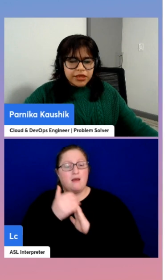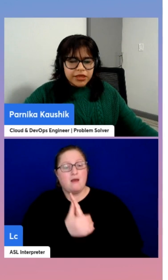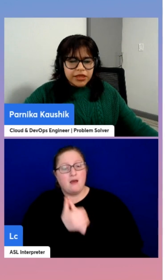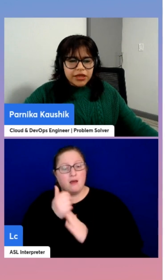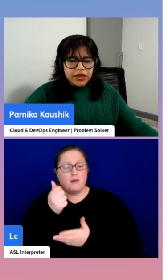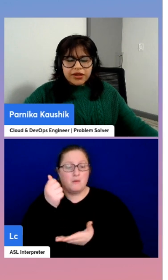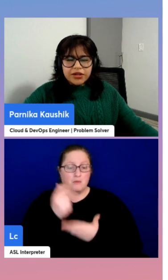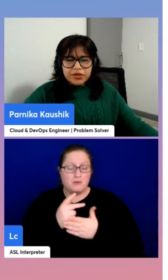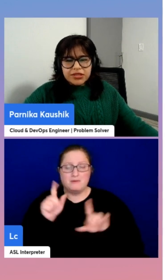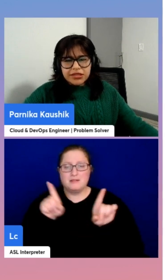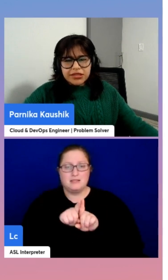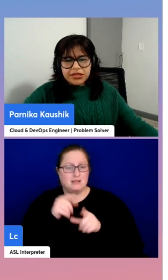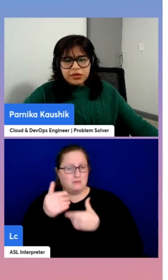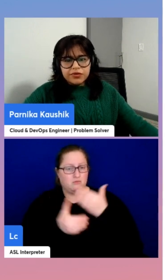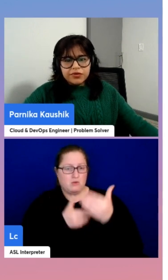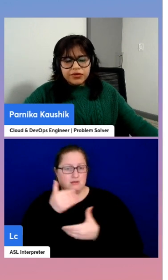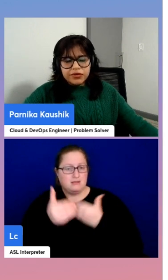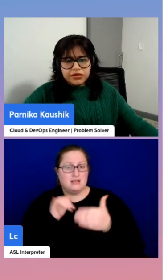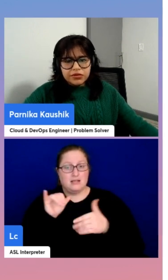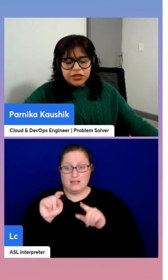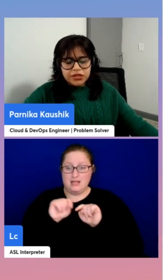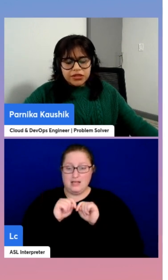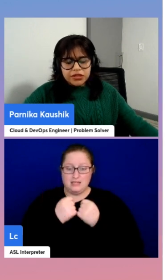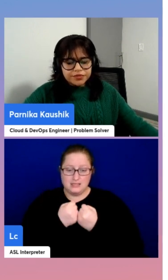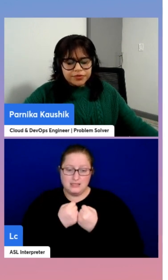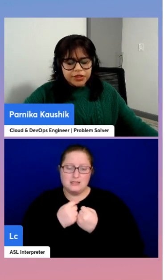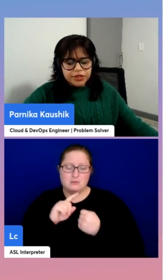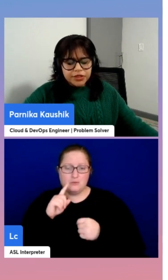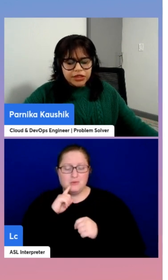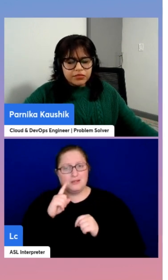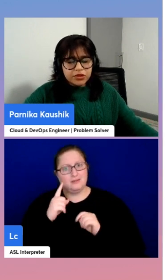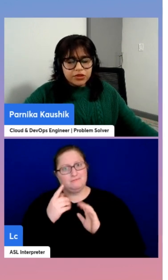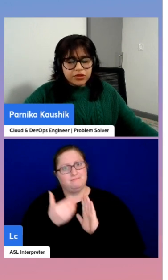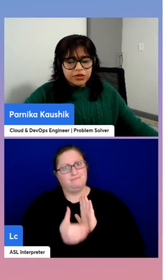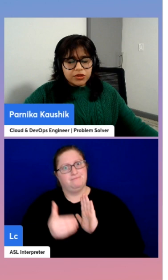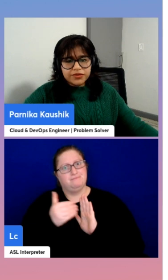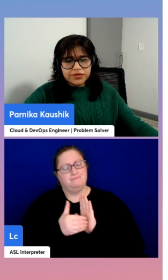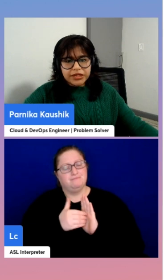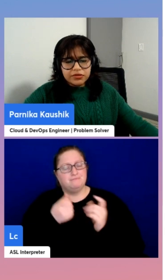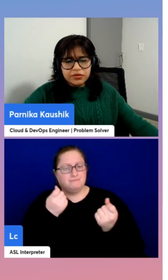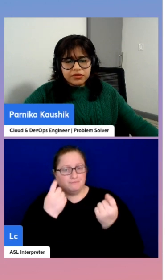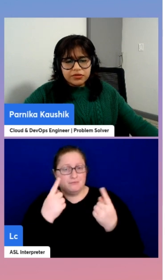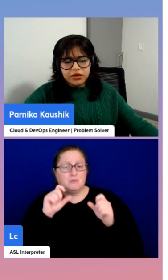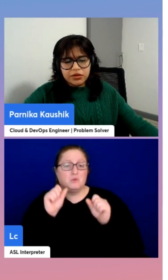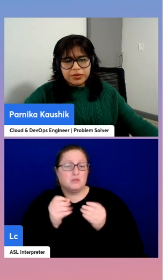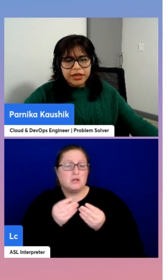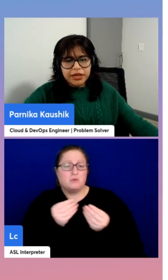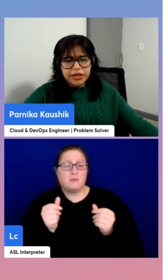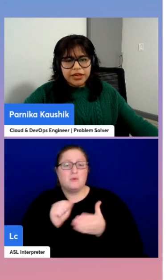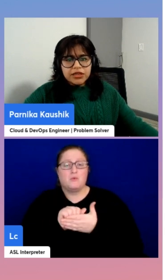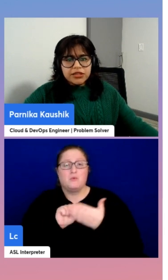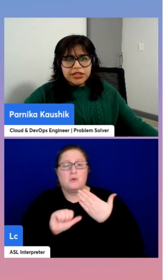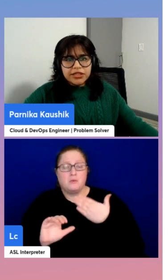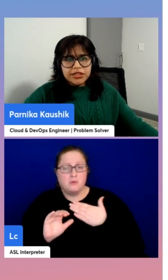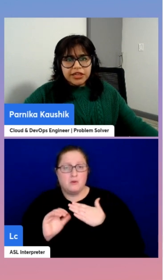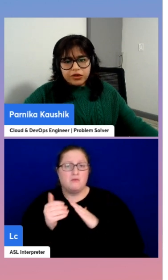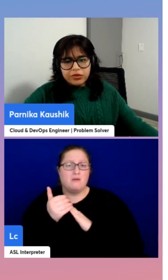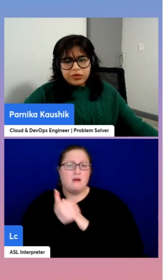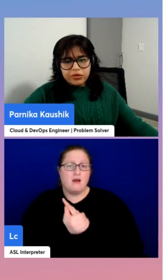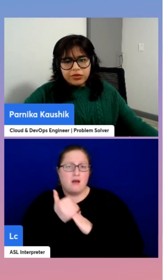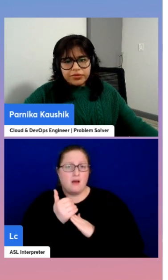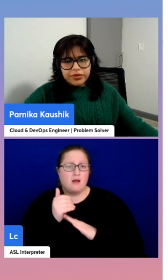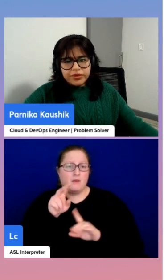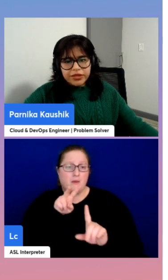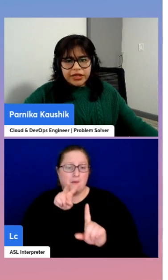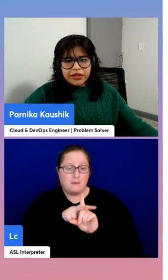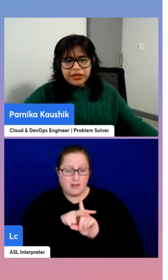again. Now, I know that seems a little bit of redundancy. You can always remedy it, remove the auto apply, save the Terraform